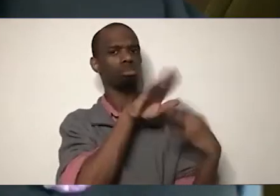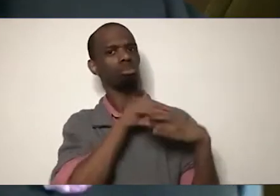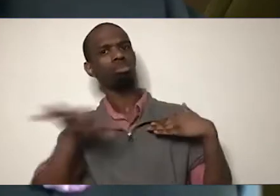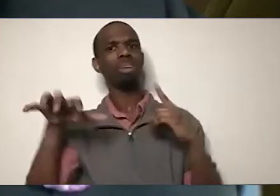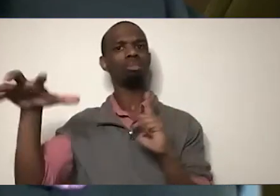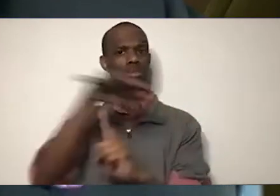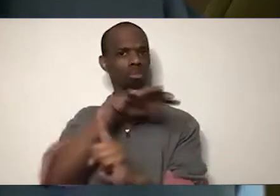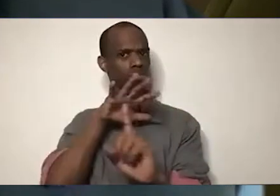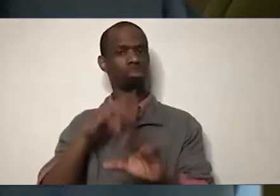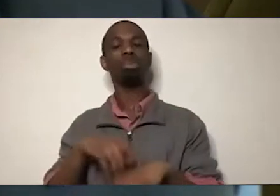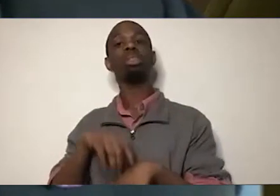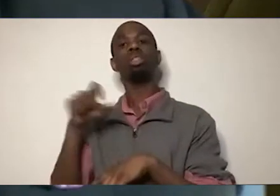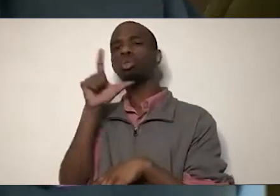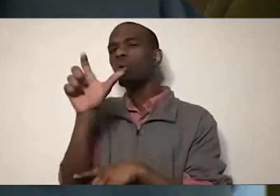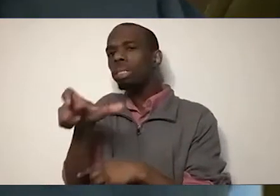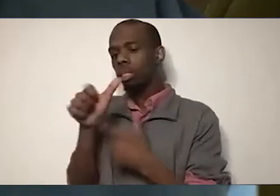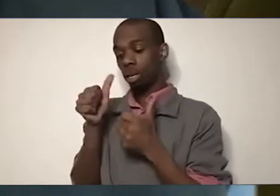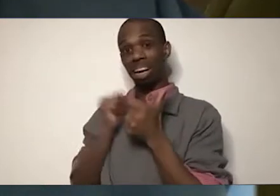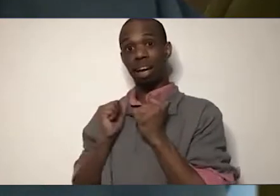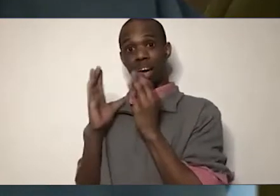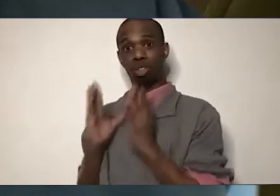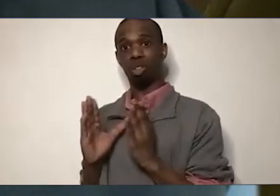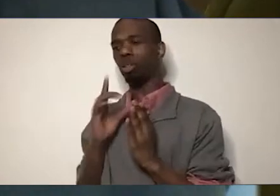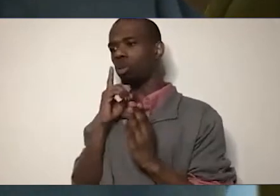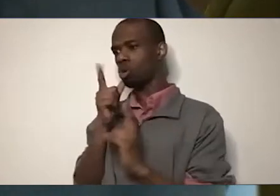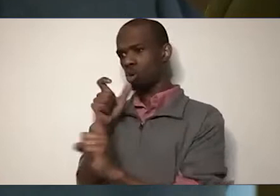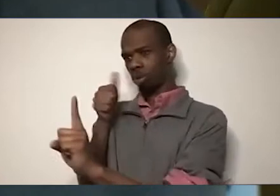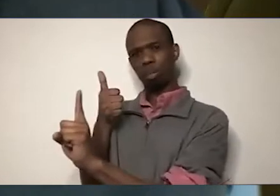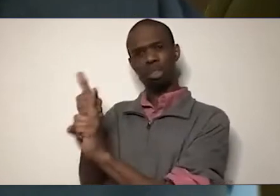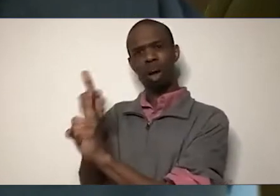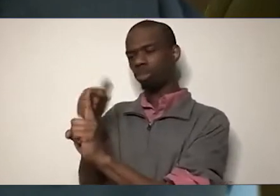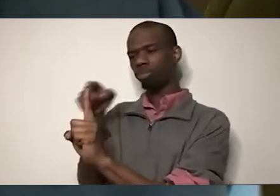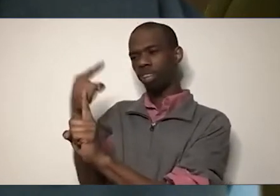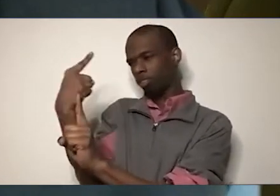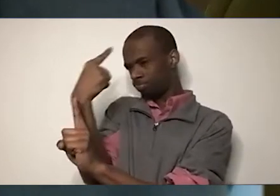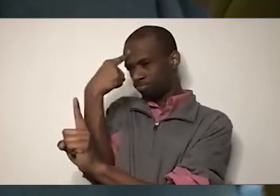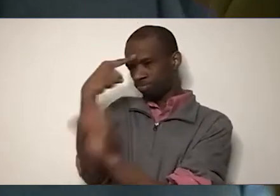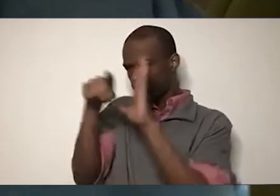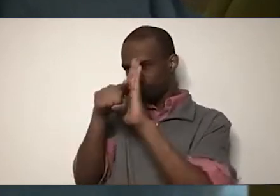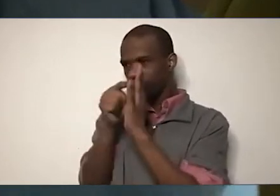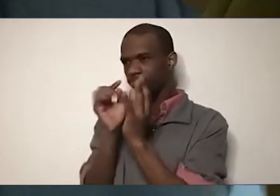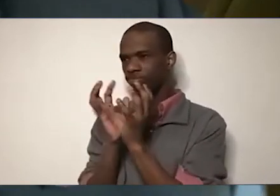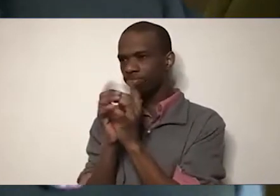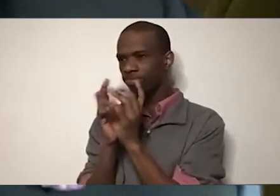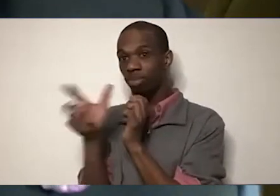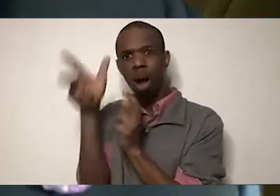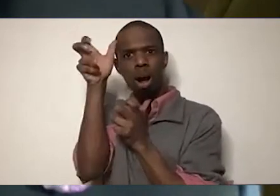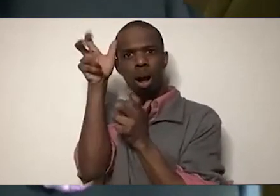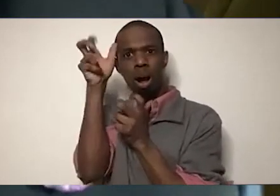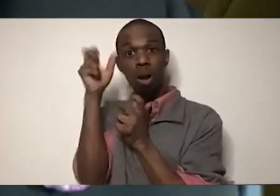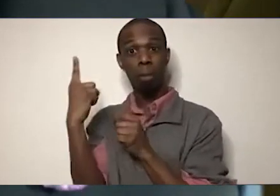motion that generates higher risk, higher death, and lower resources for a